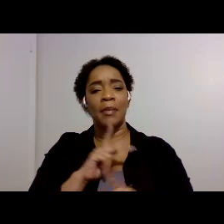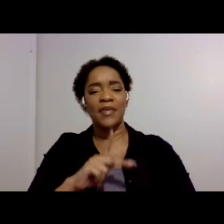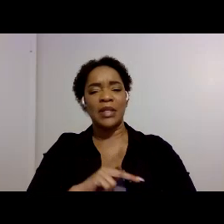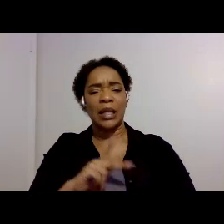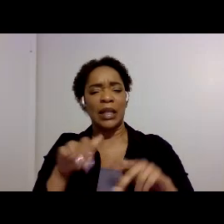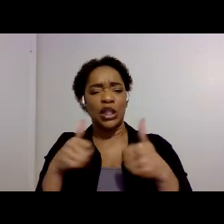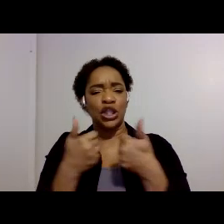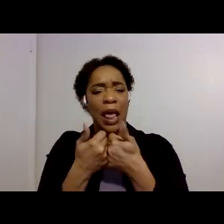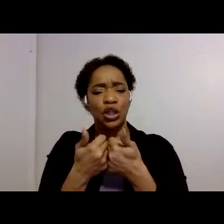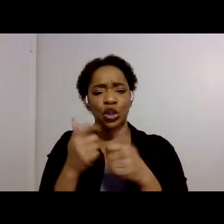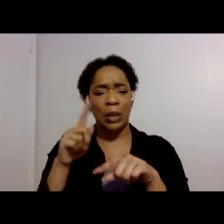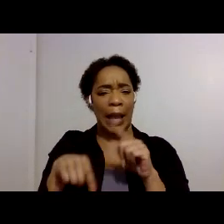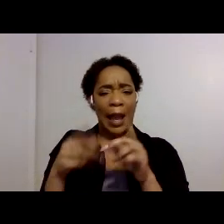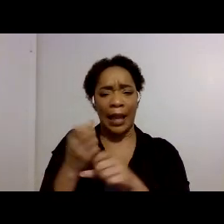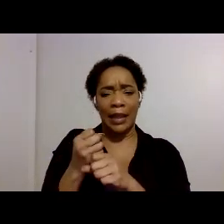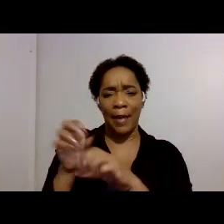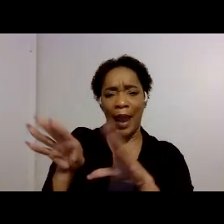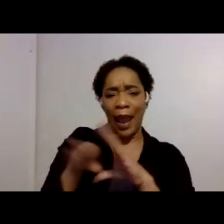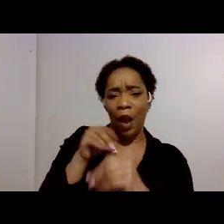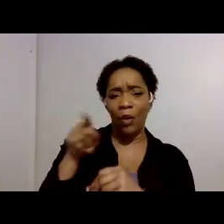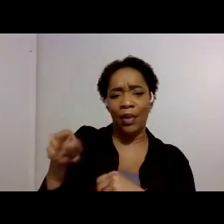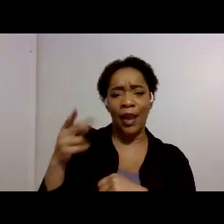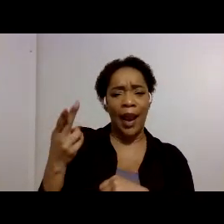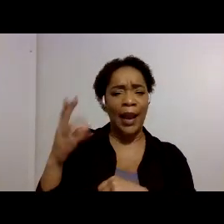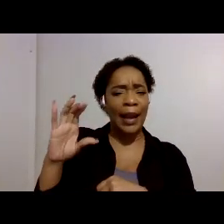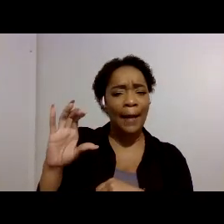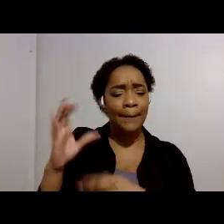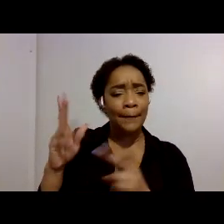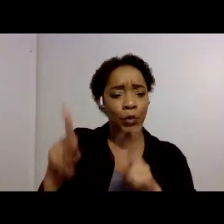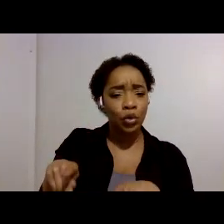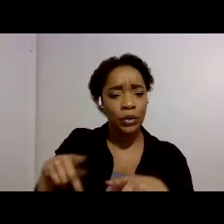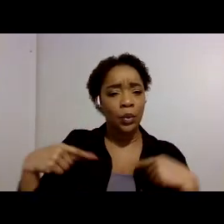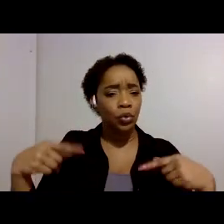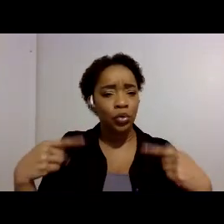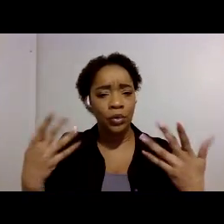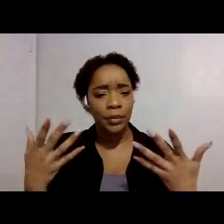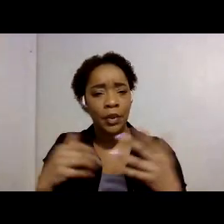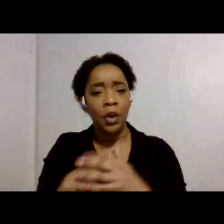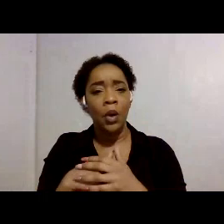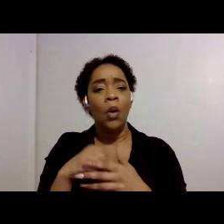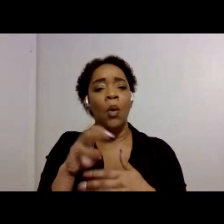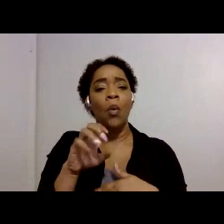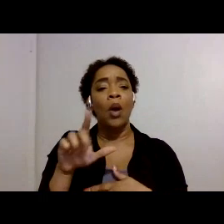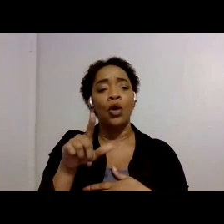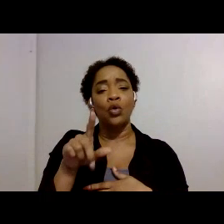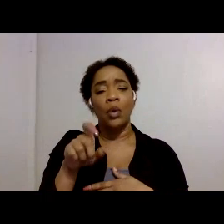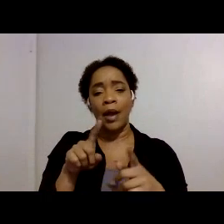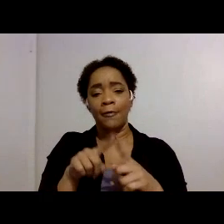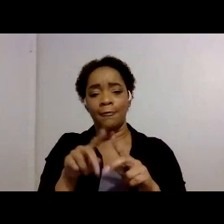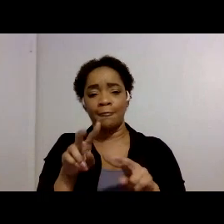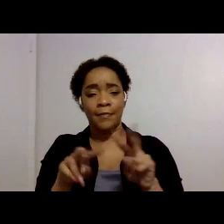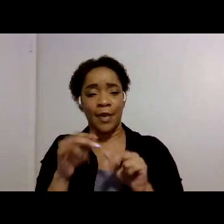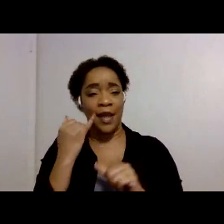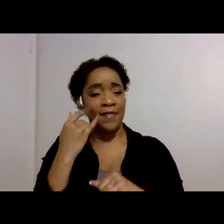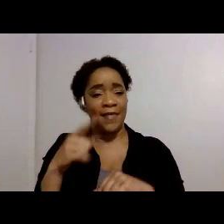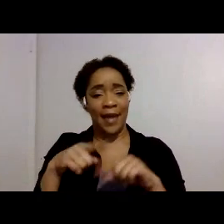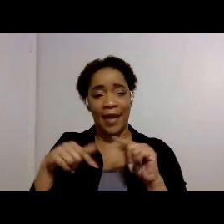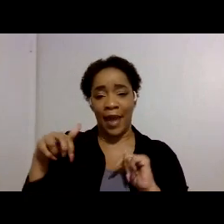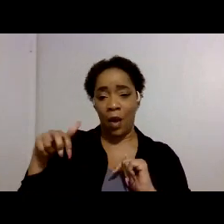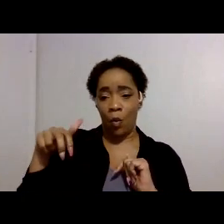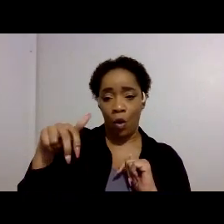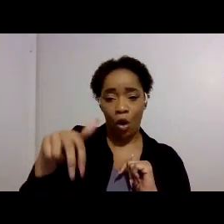them out? That goes with the react, evaluate, decide. If they can't physically walk down the stairs